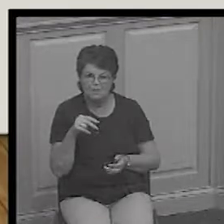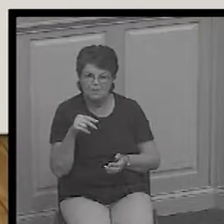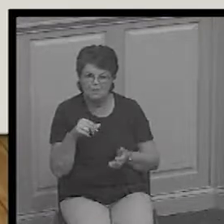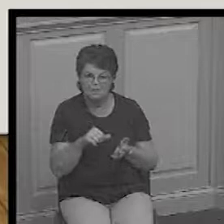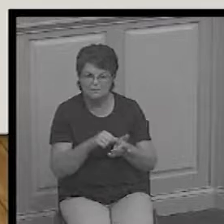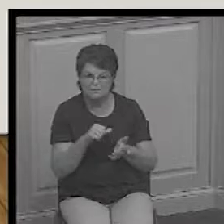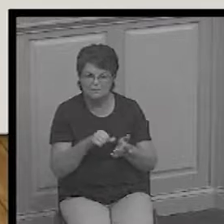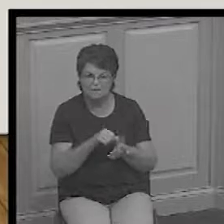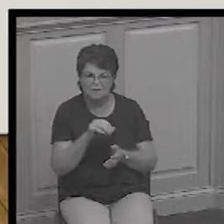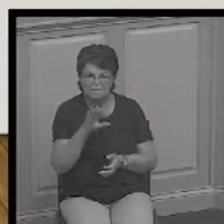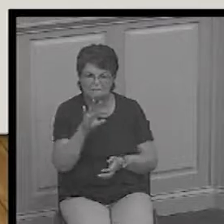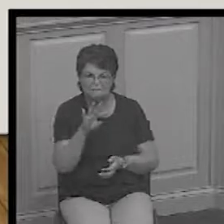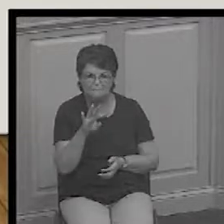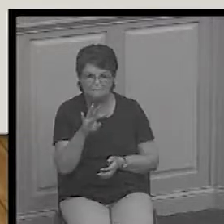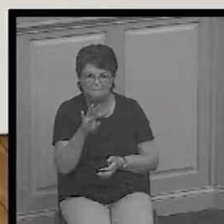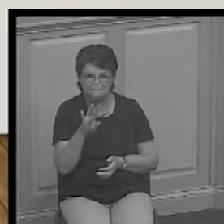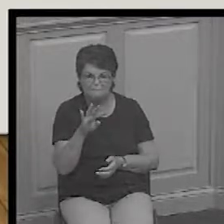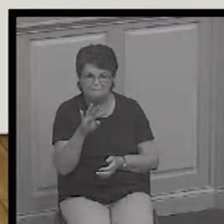the